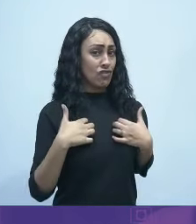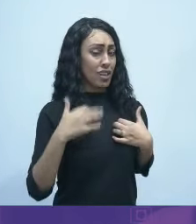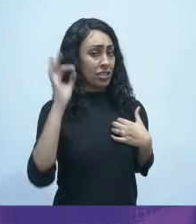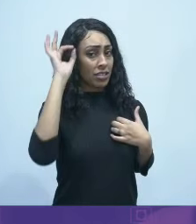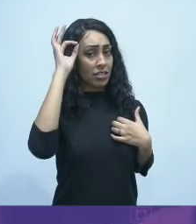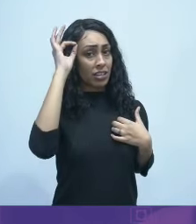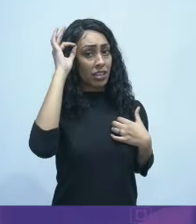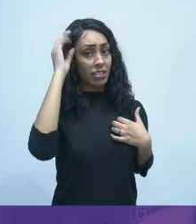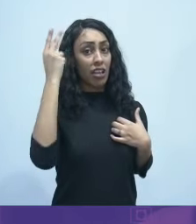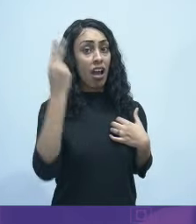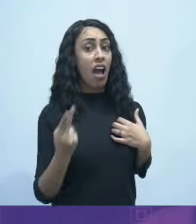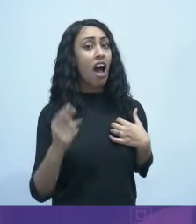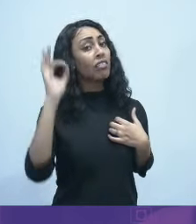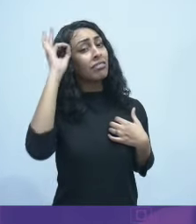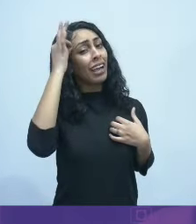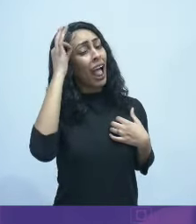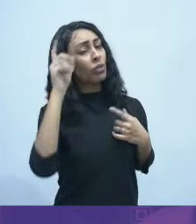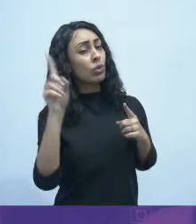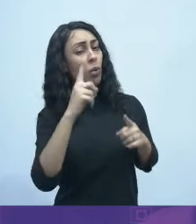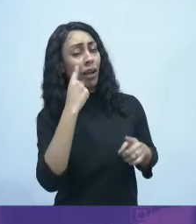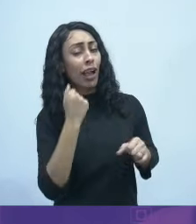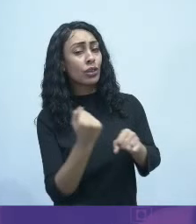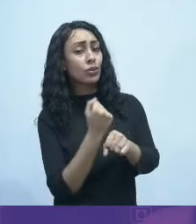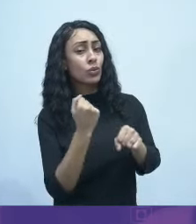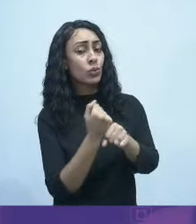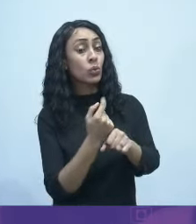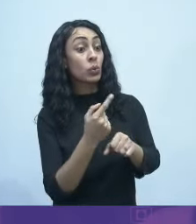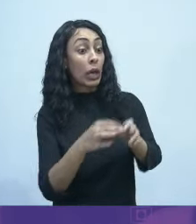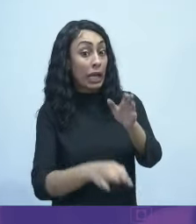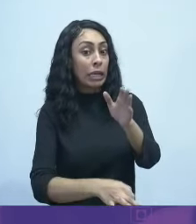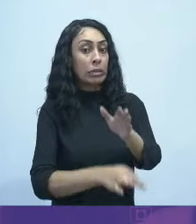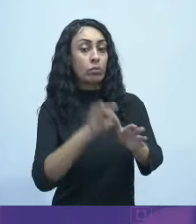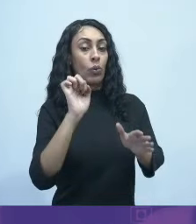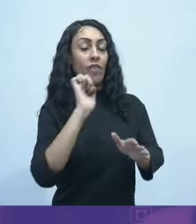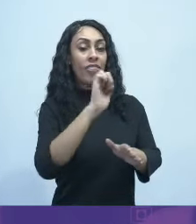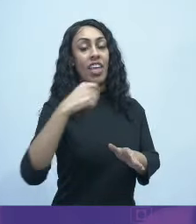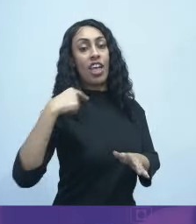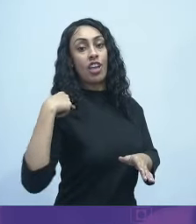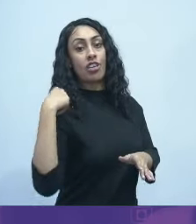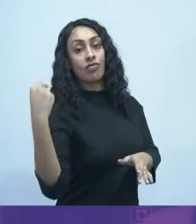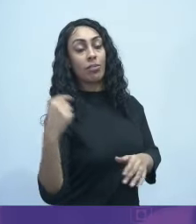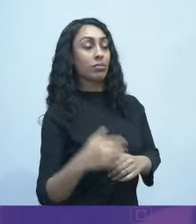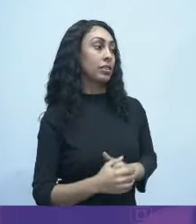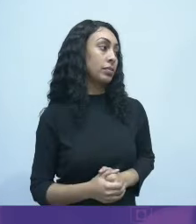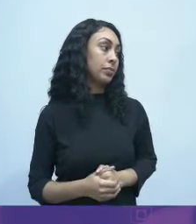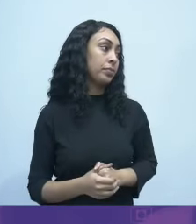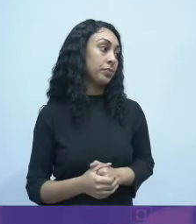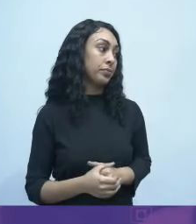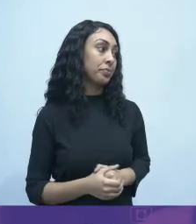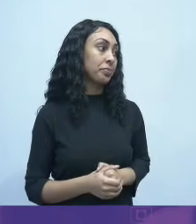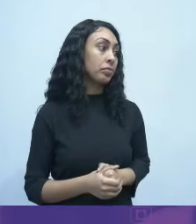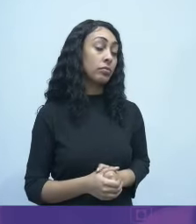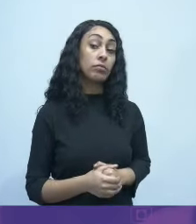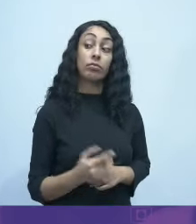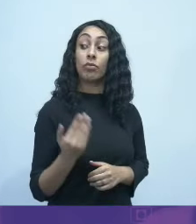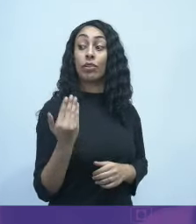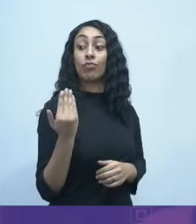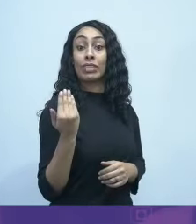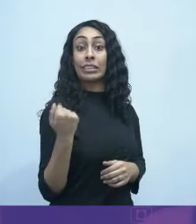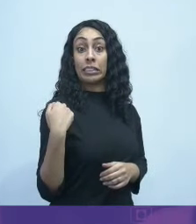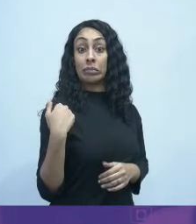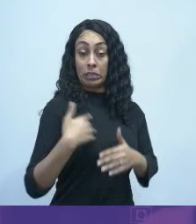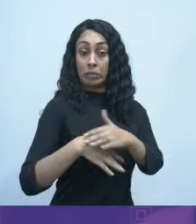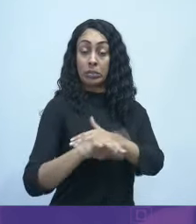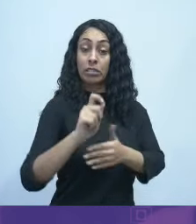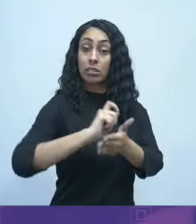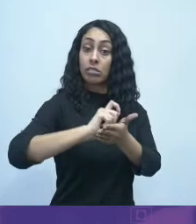actually do to encourage the sector to improve their record here. Well, one of the things we've recently done is we've signed up to the